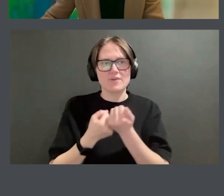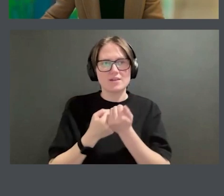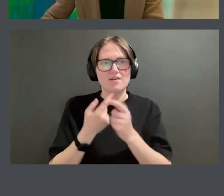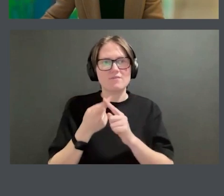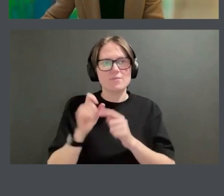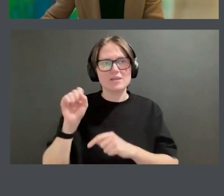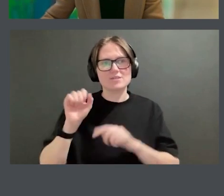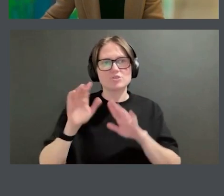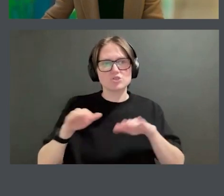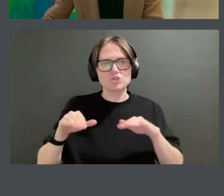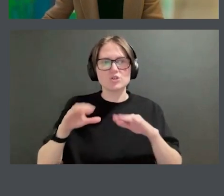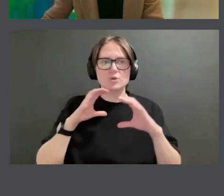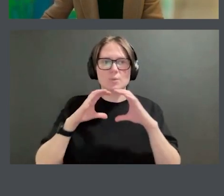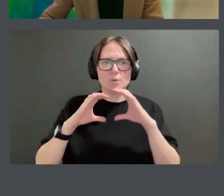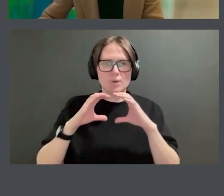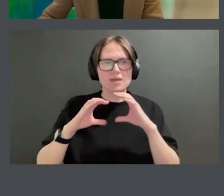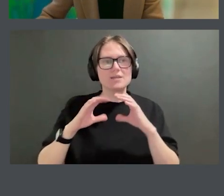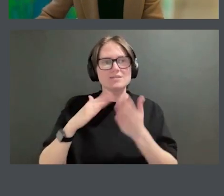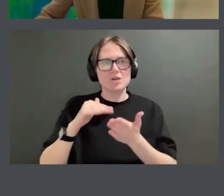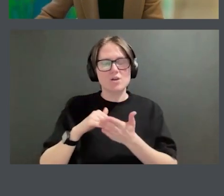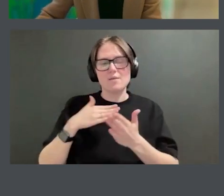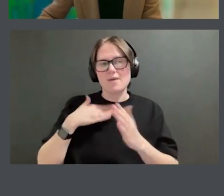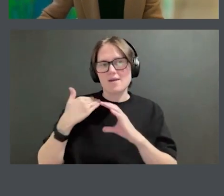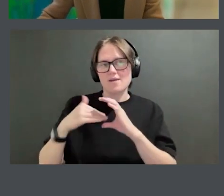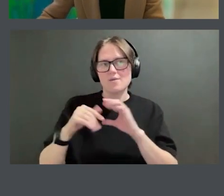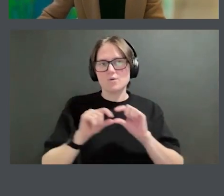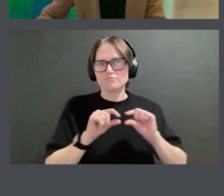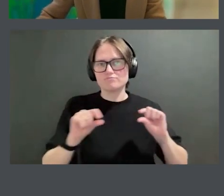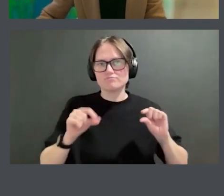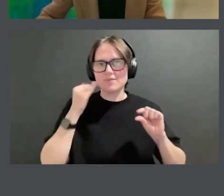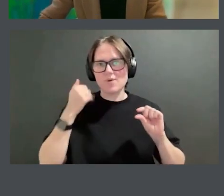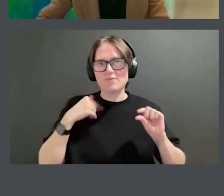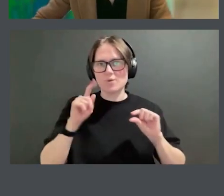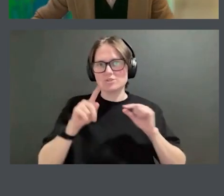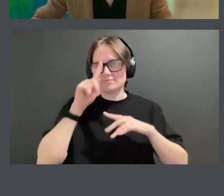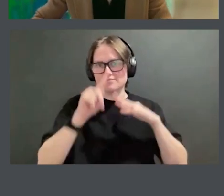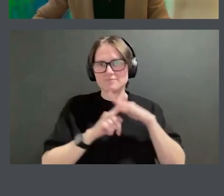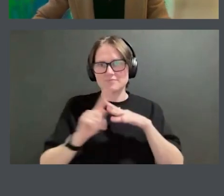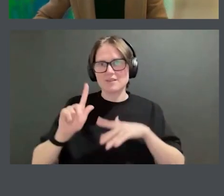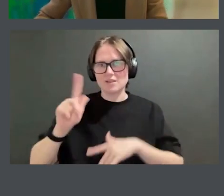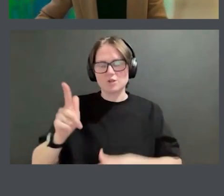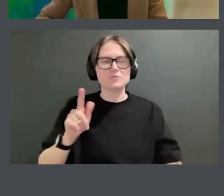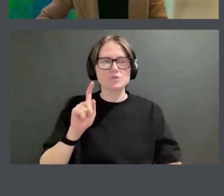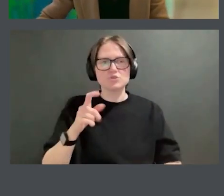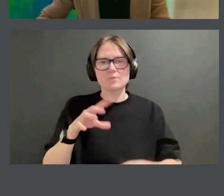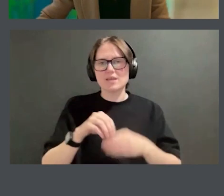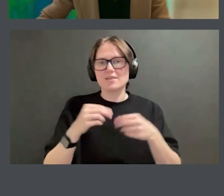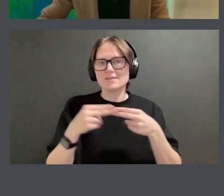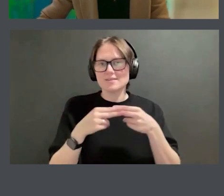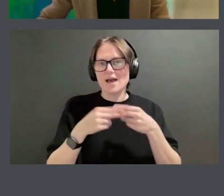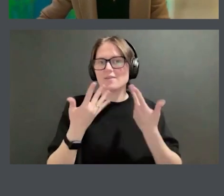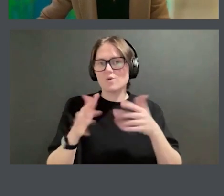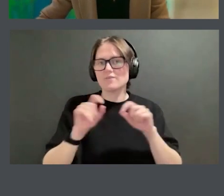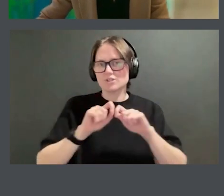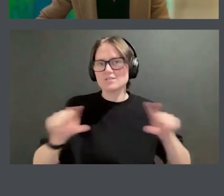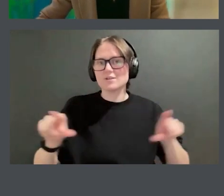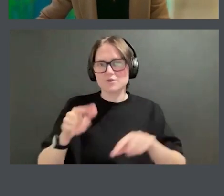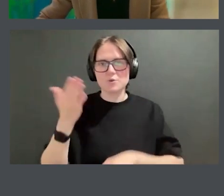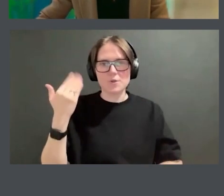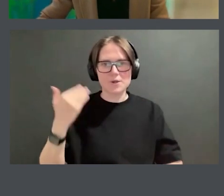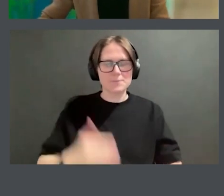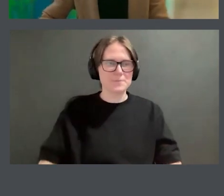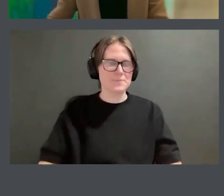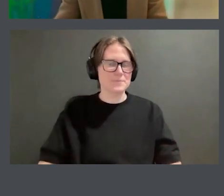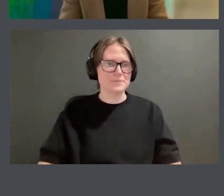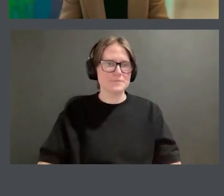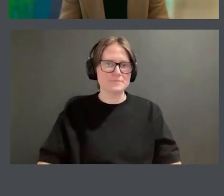Childhood Communication Center, and there's my email address if you have any questions later on. So it should be in those slides that were disseminated